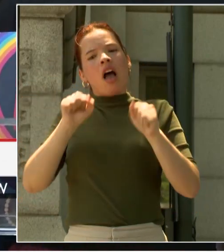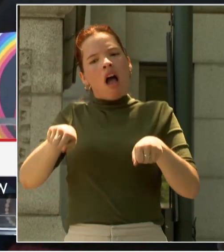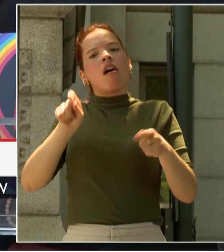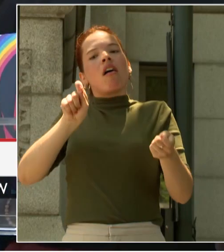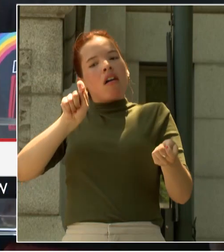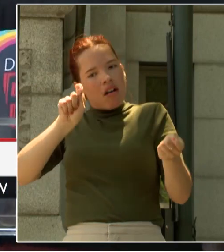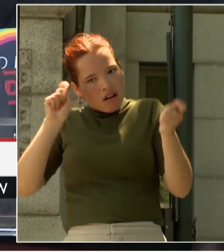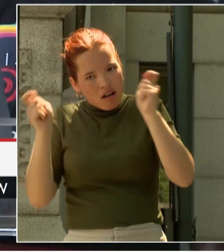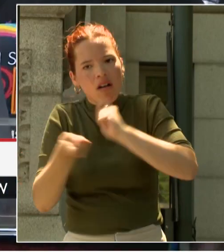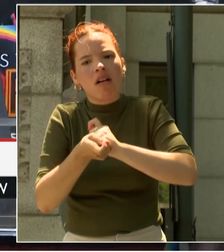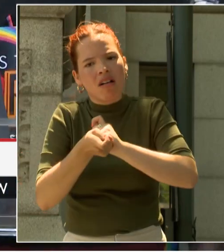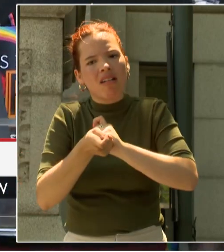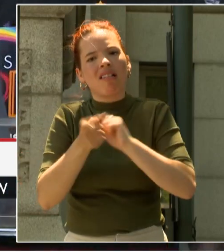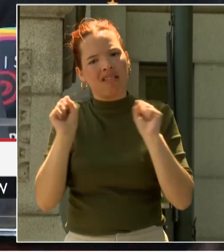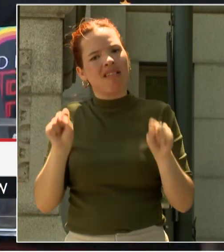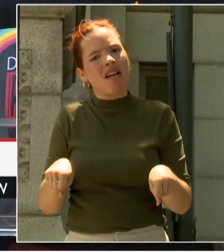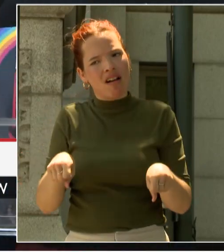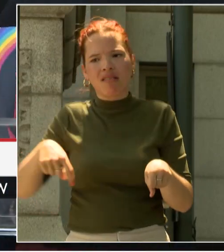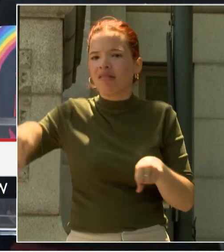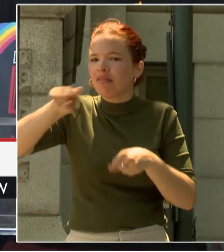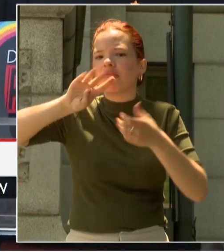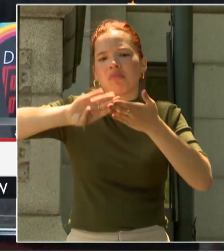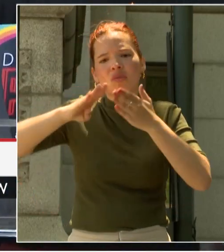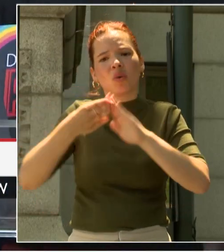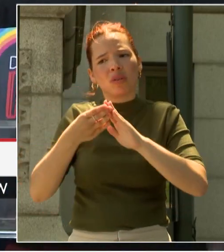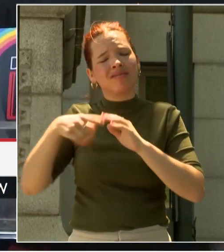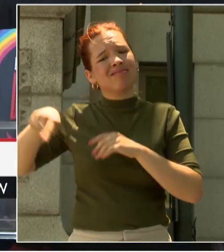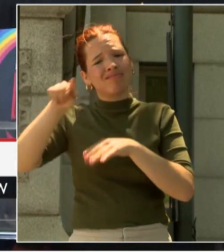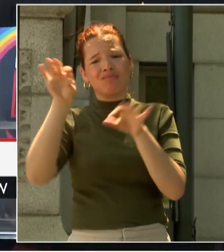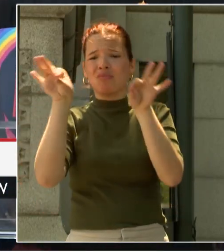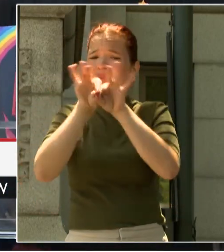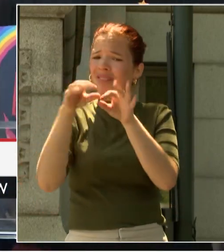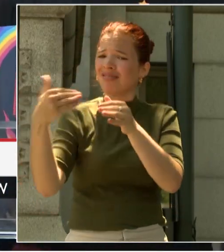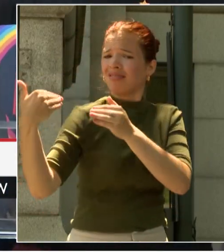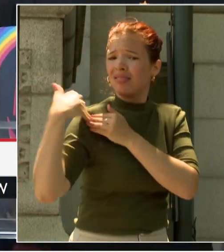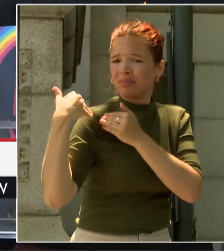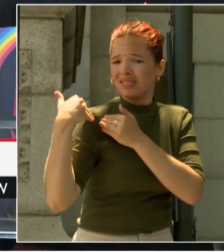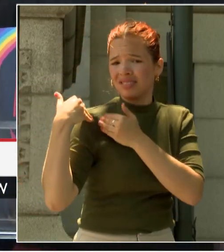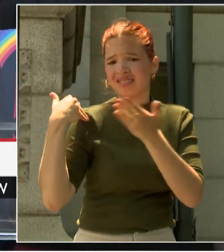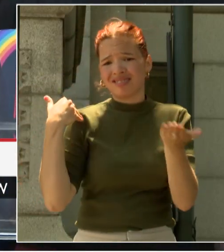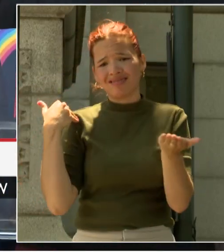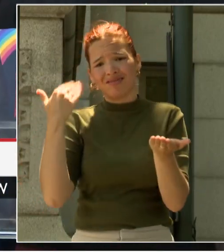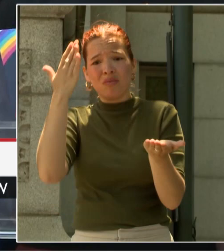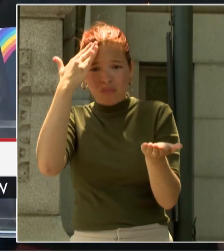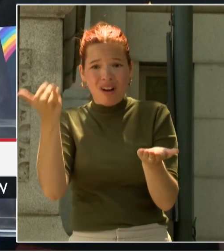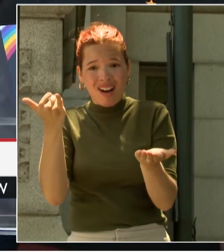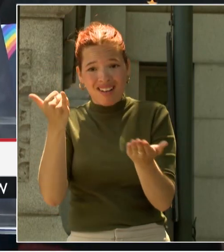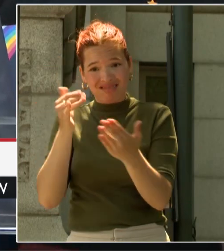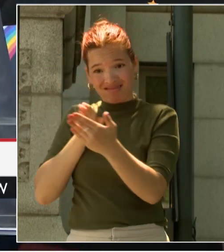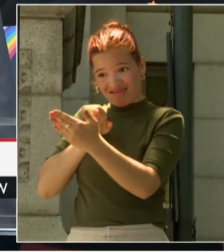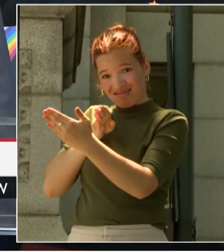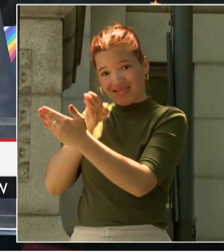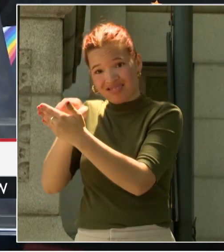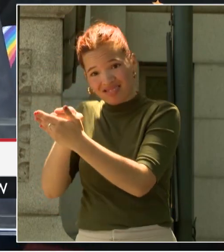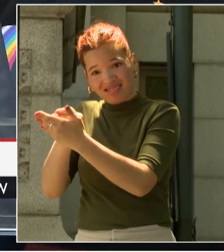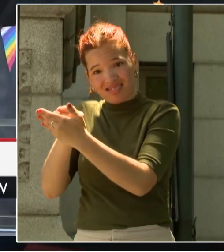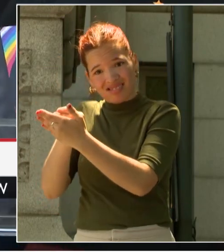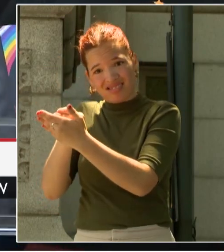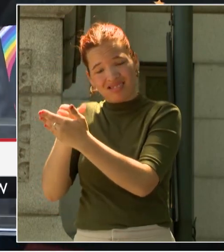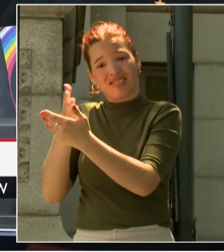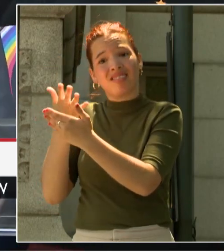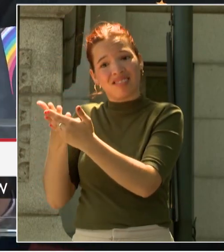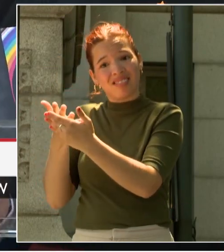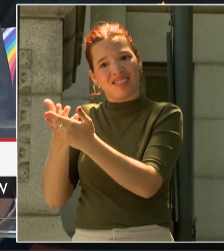a community that we want to be. Accountability is the cornerstone of progress. And it is something that all of us as